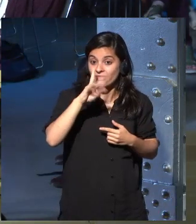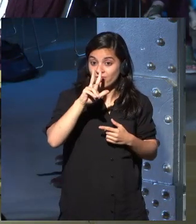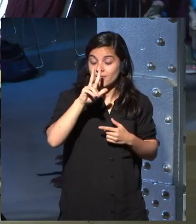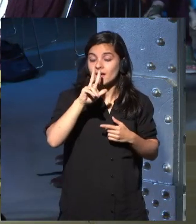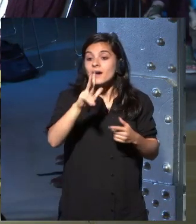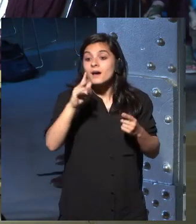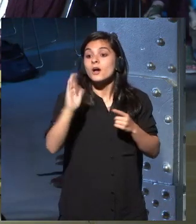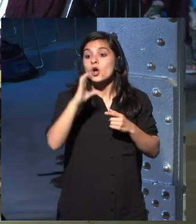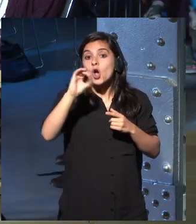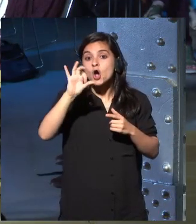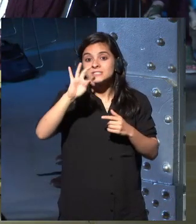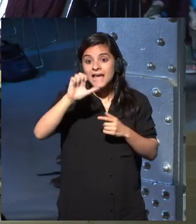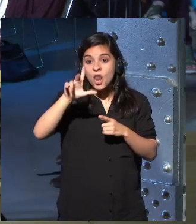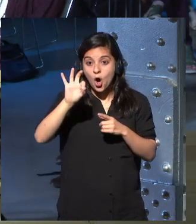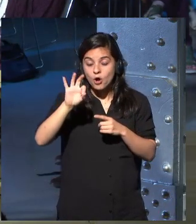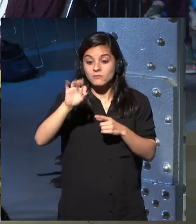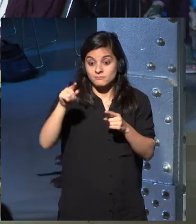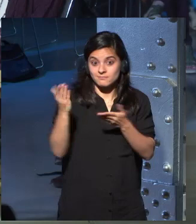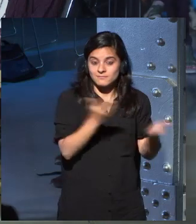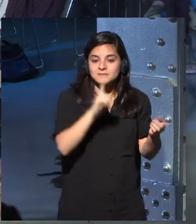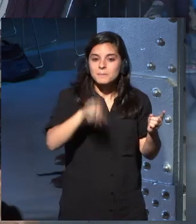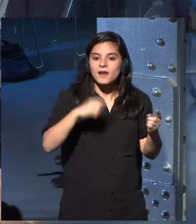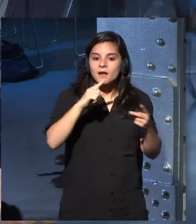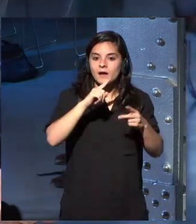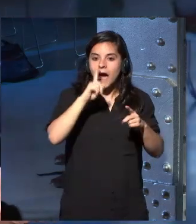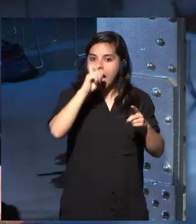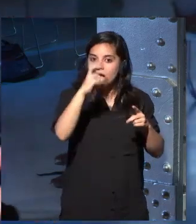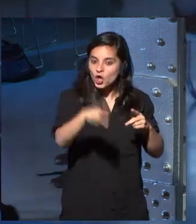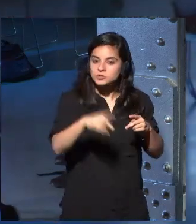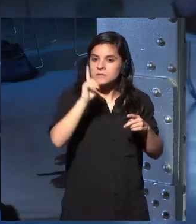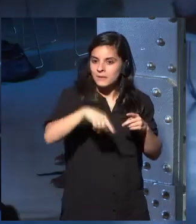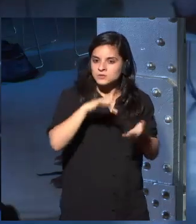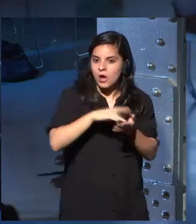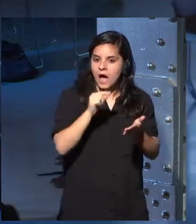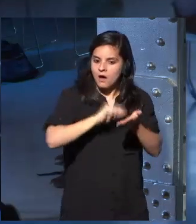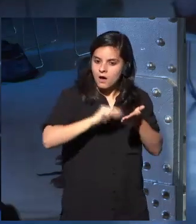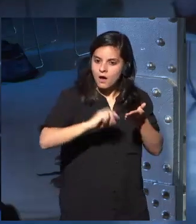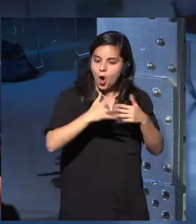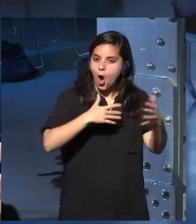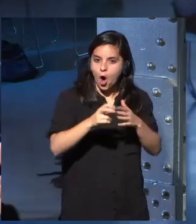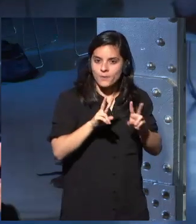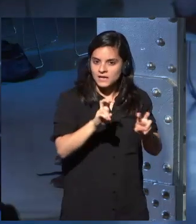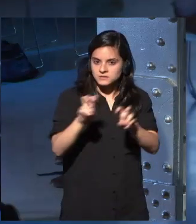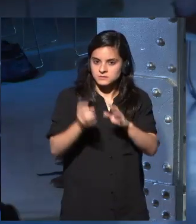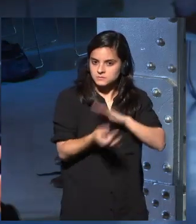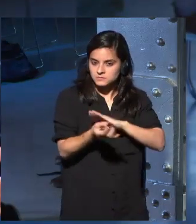Elizabeth Costello figured, and her biography began to expand. She acquired an older sister who was a